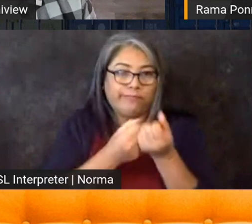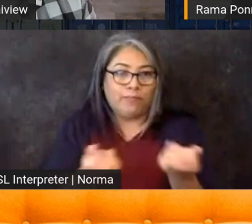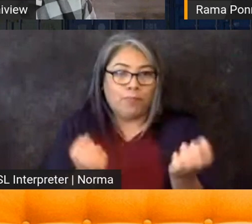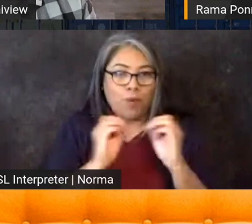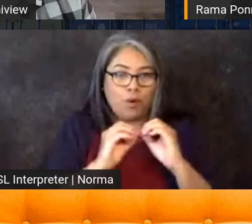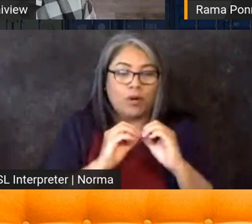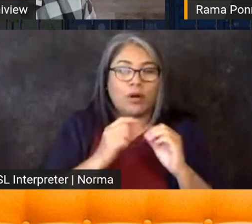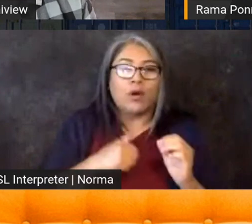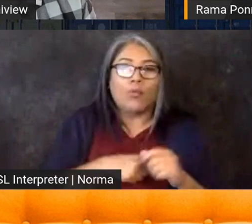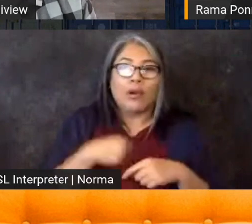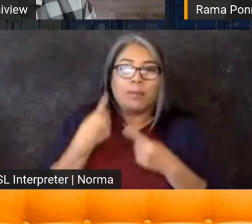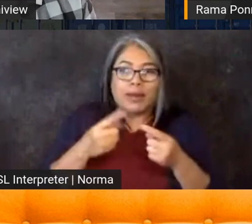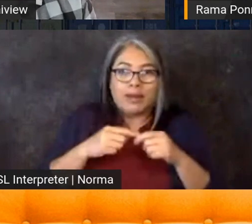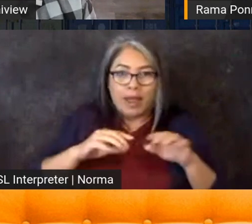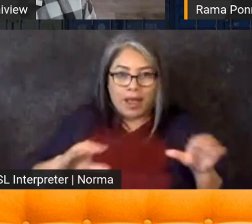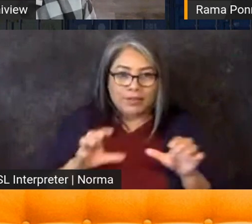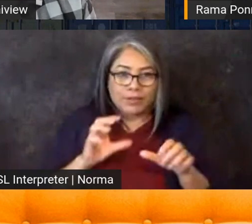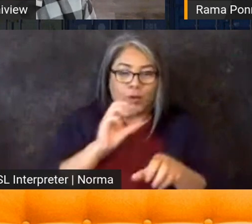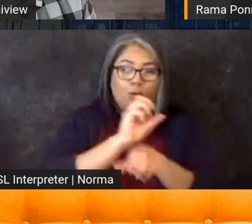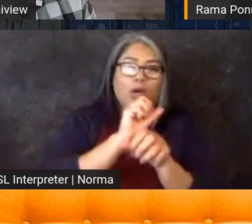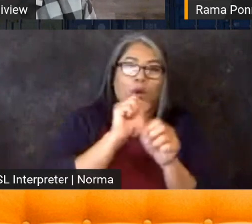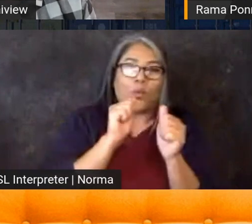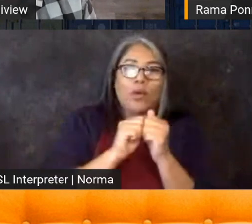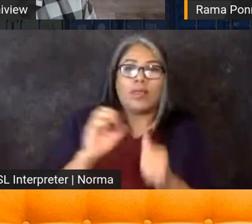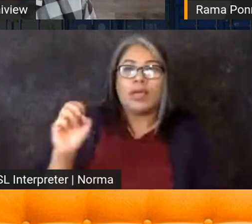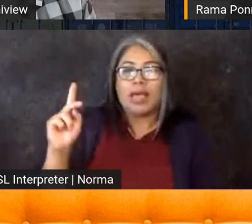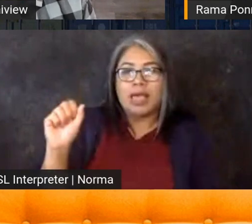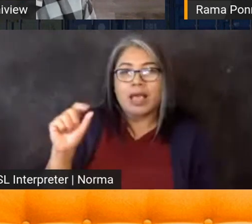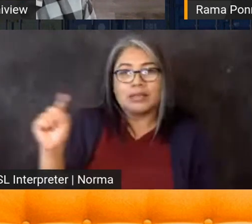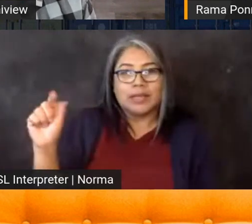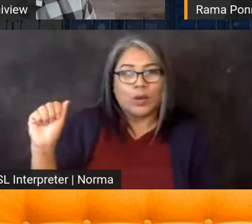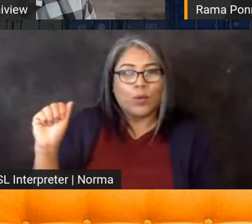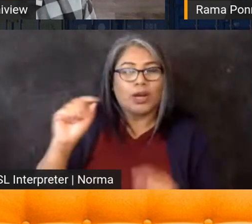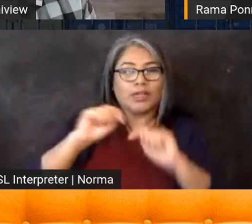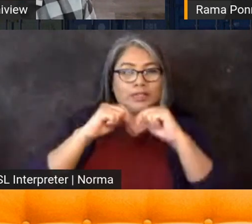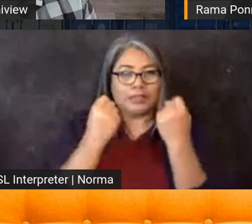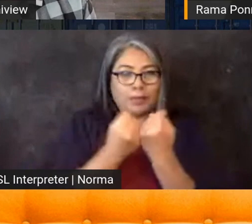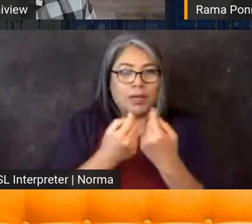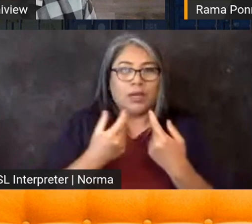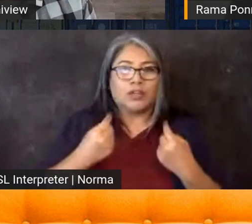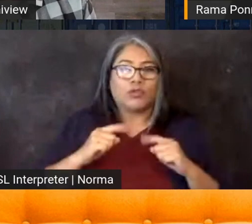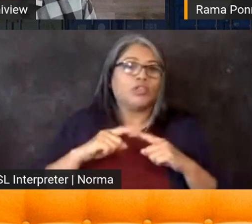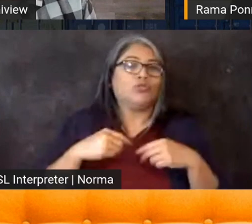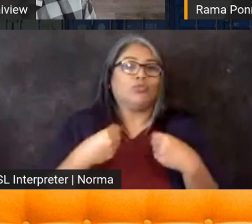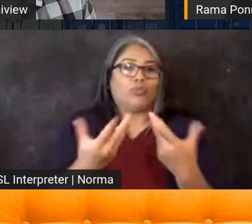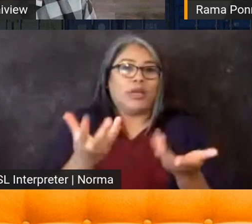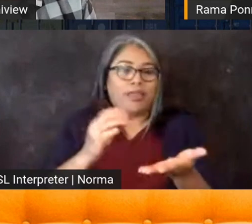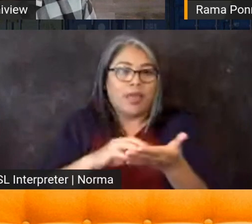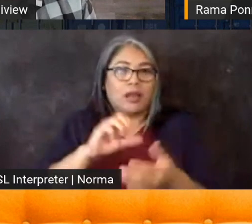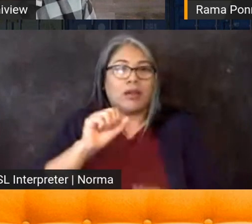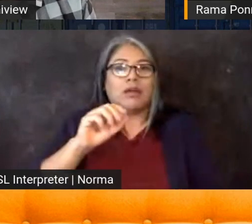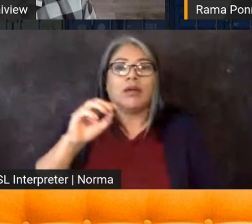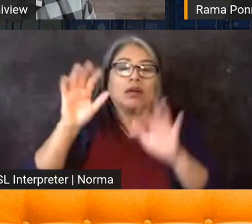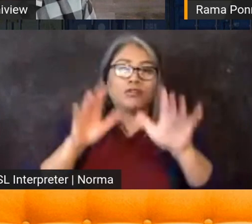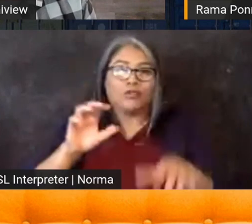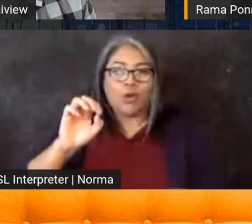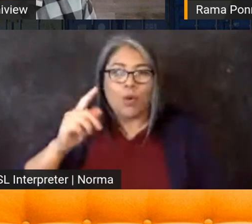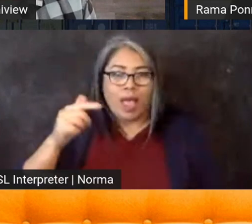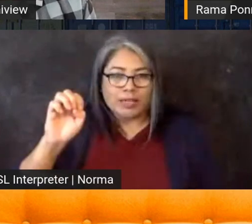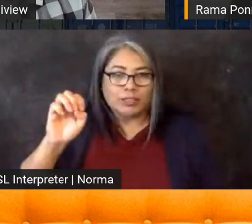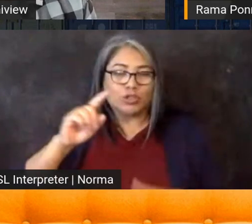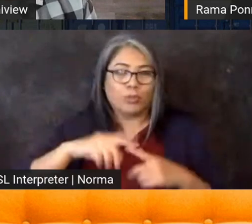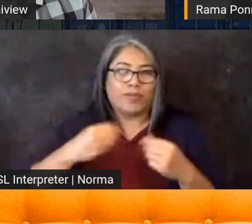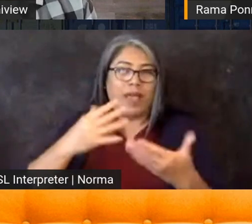Anywhere onto Snowball Edge to provide that managed AWS experience to enable customer to run at this